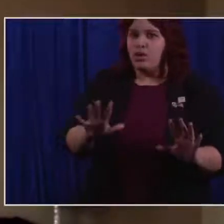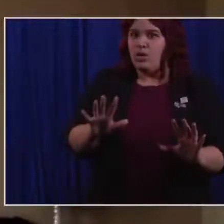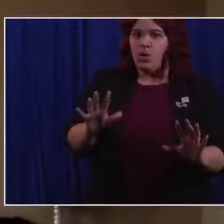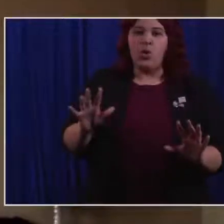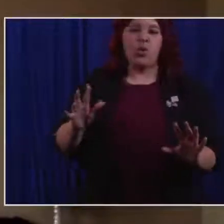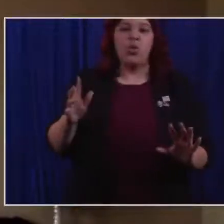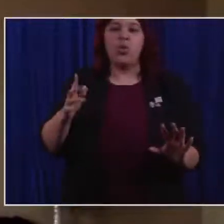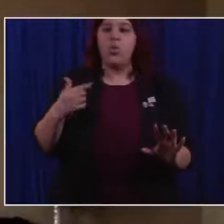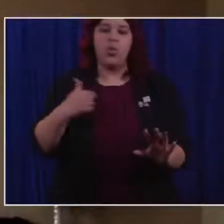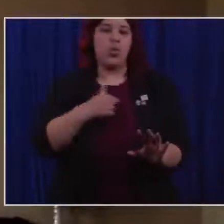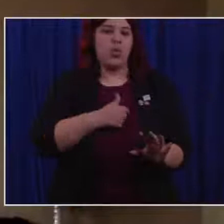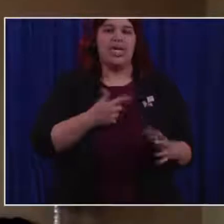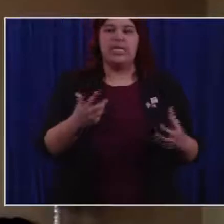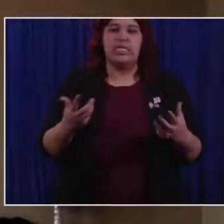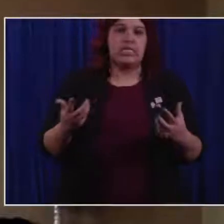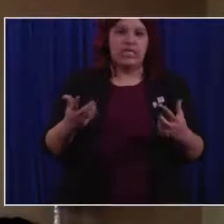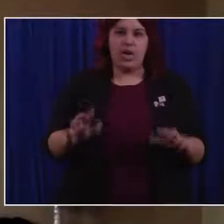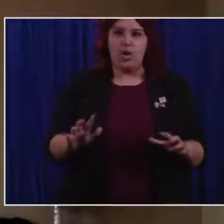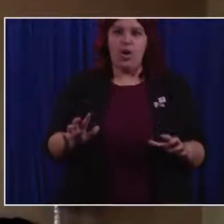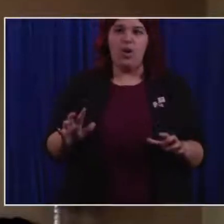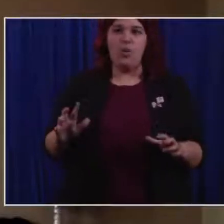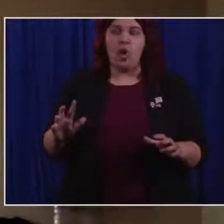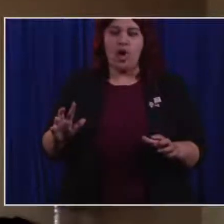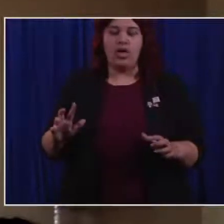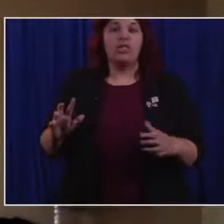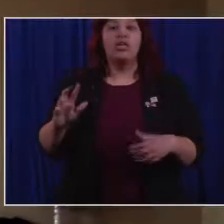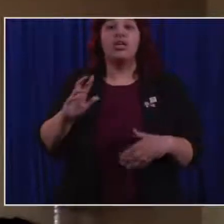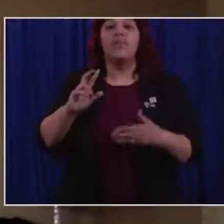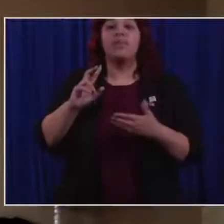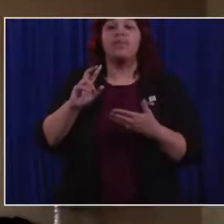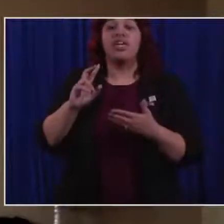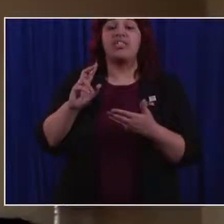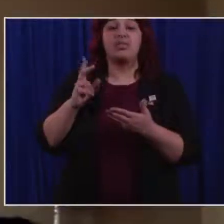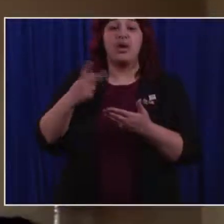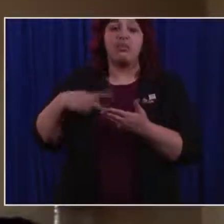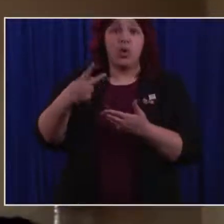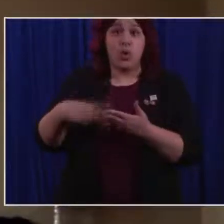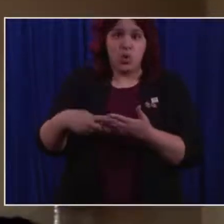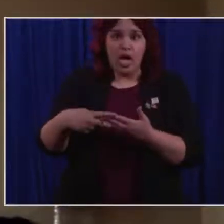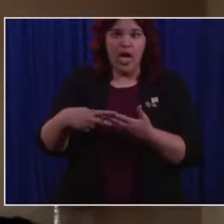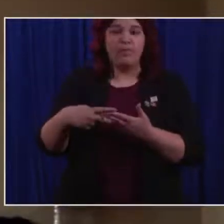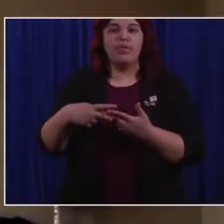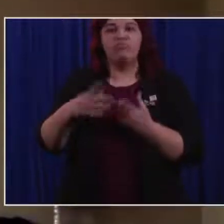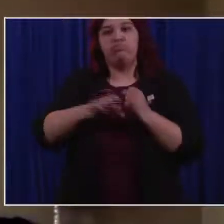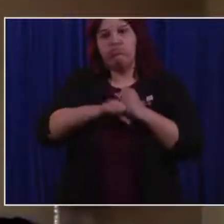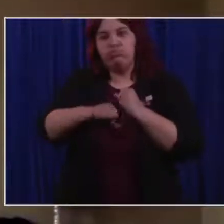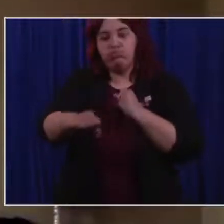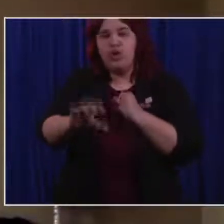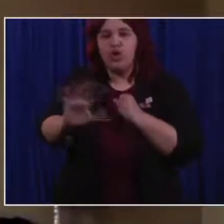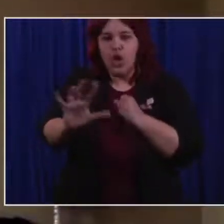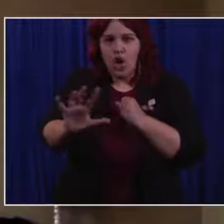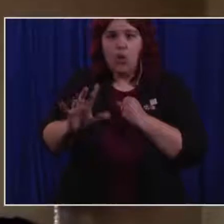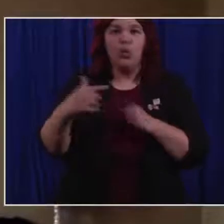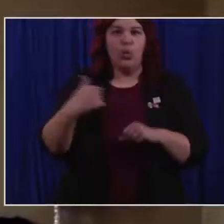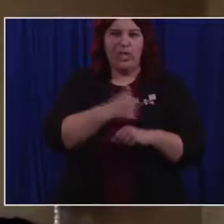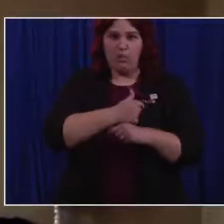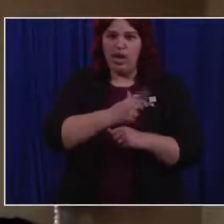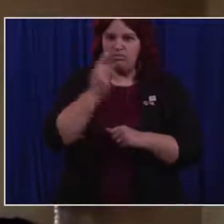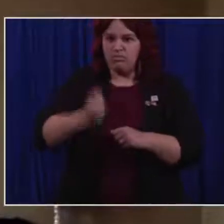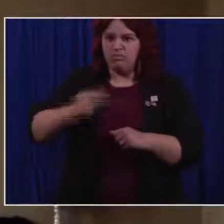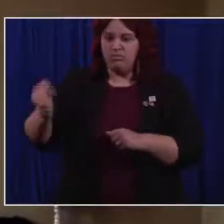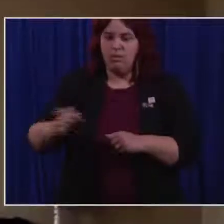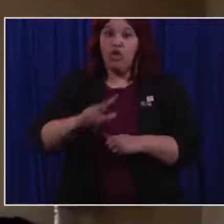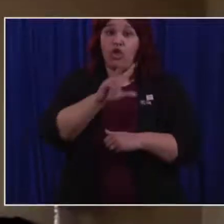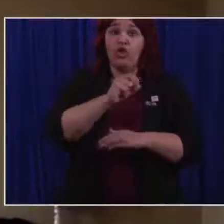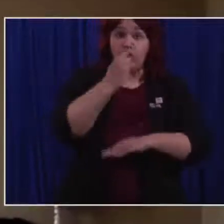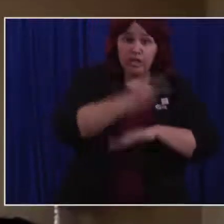going to take 6 months to implement. We needed to have immediate results. We needed to talk about things that happen in 30, 60, 90 days